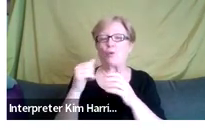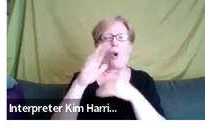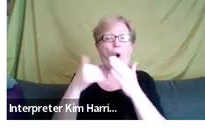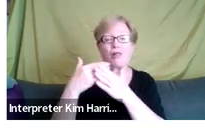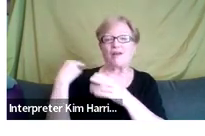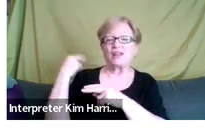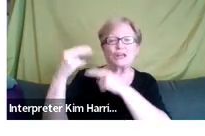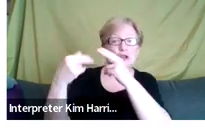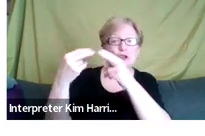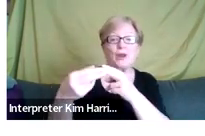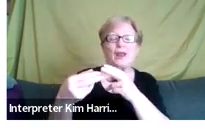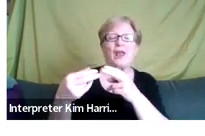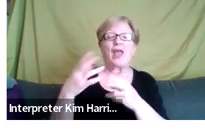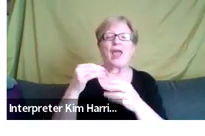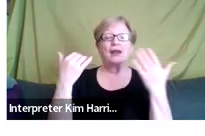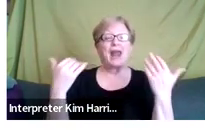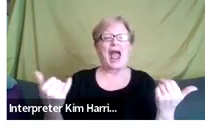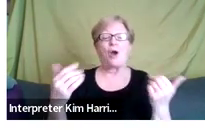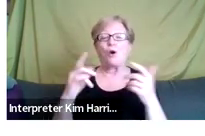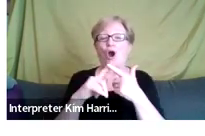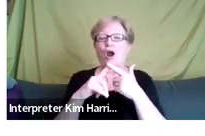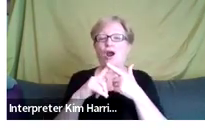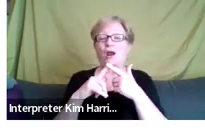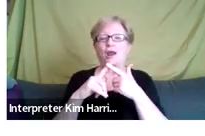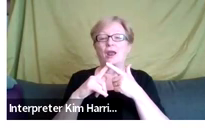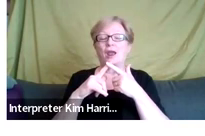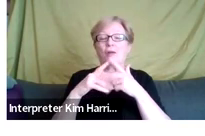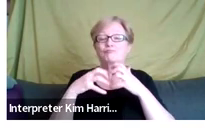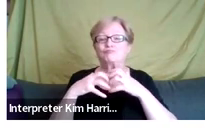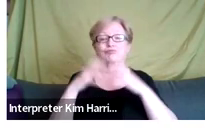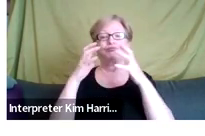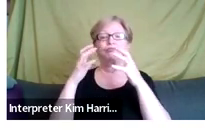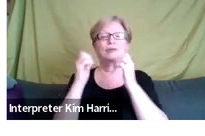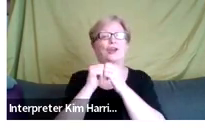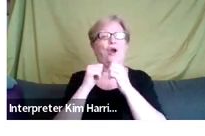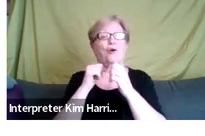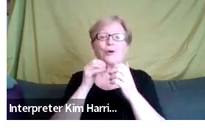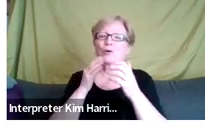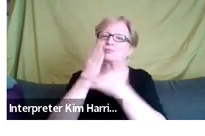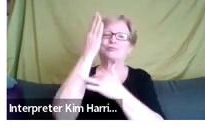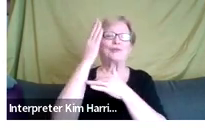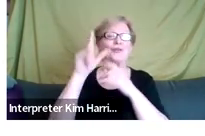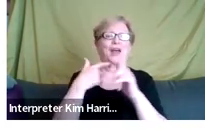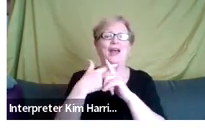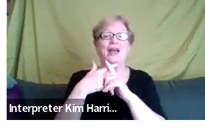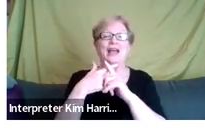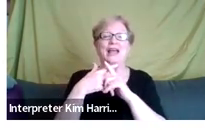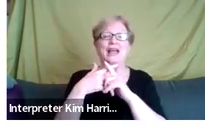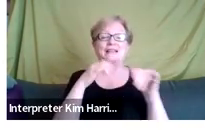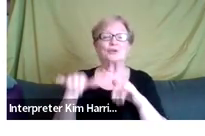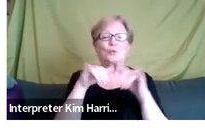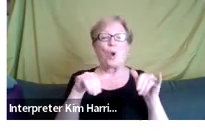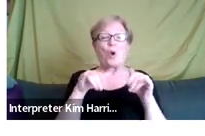and now who are breaking the status quo and ceilings. So that's why I love, talking about the history